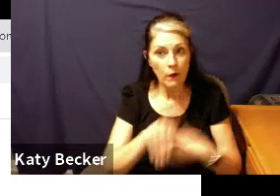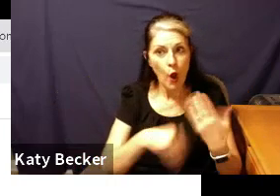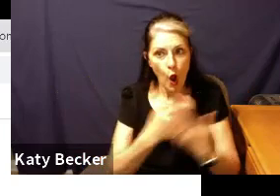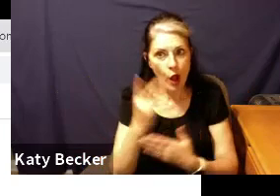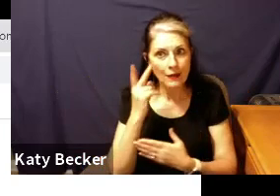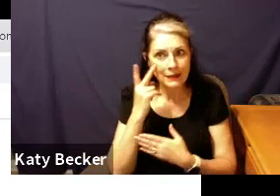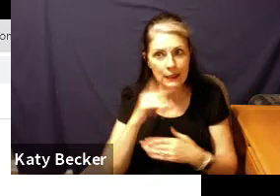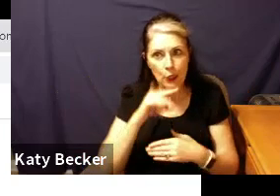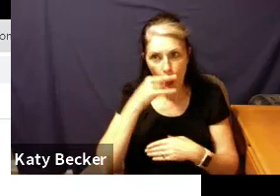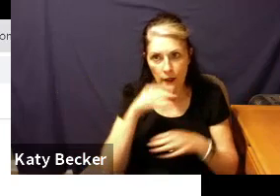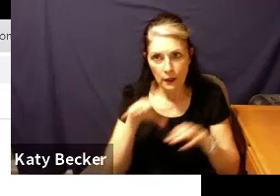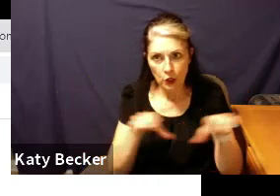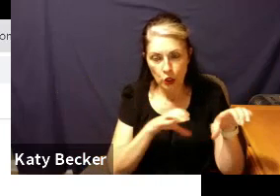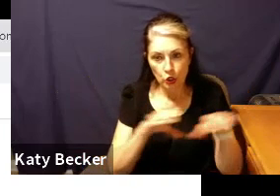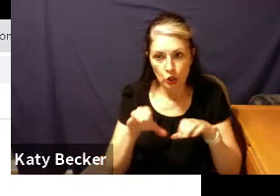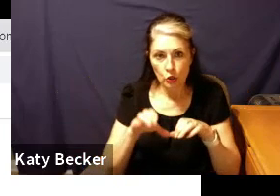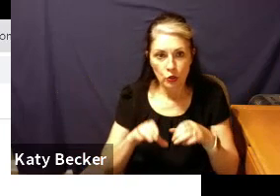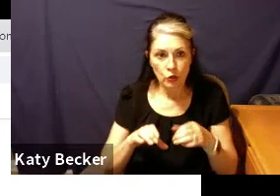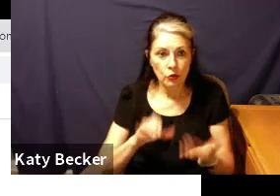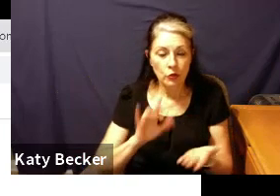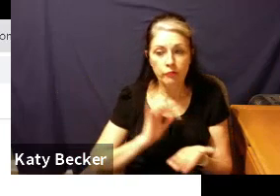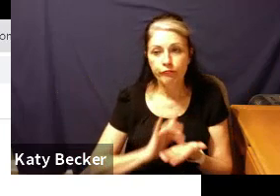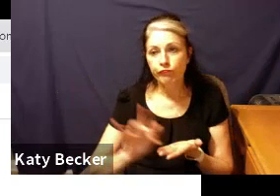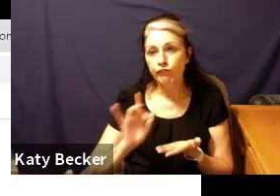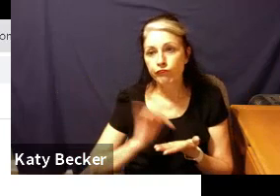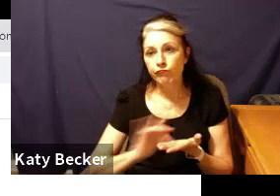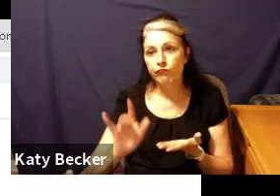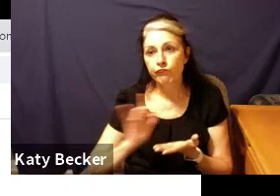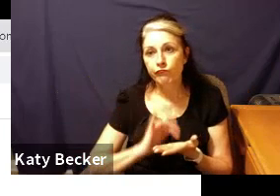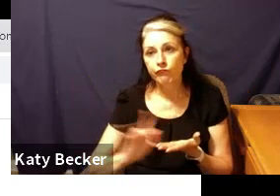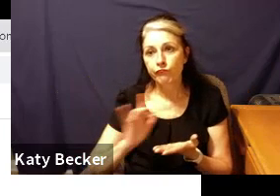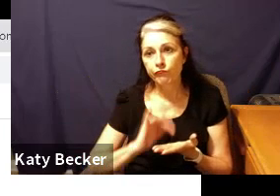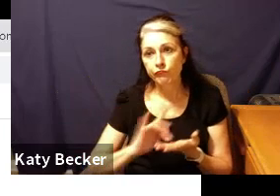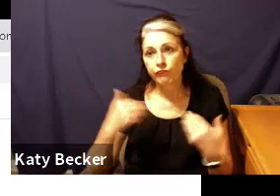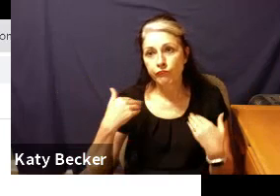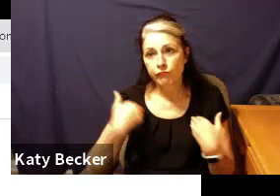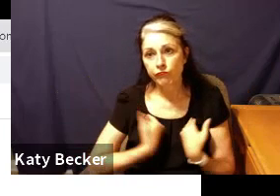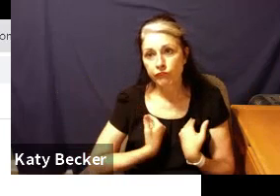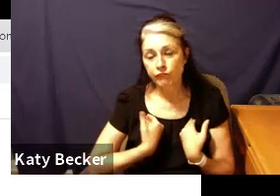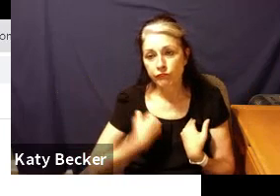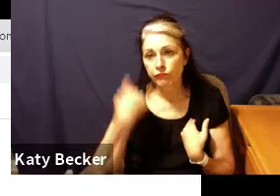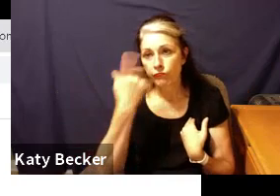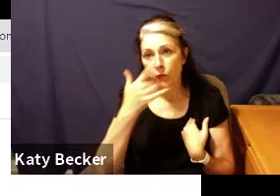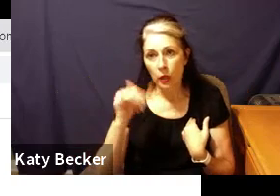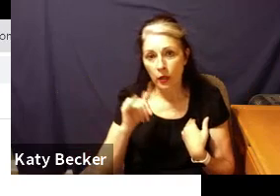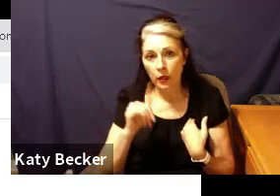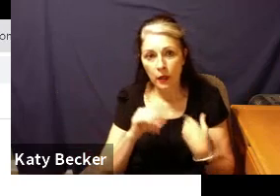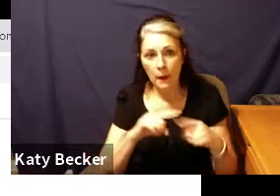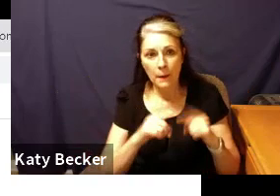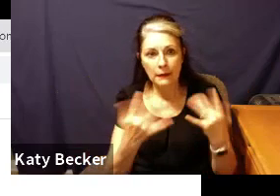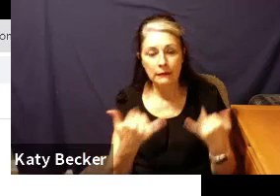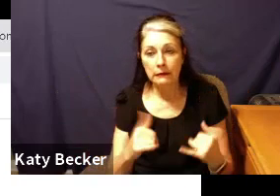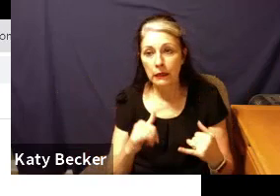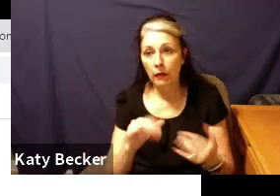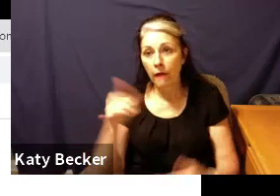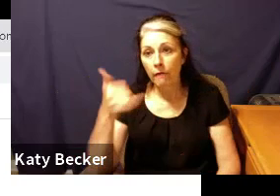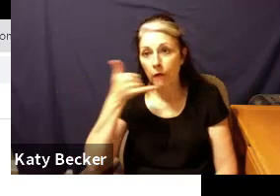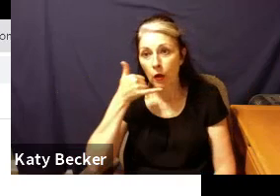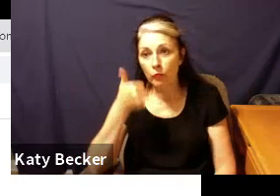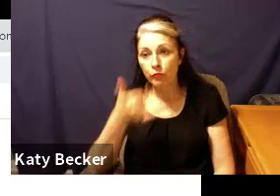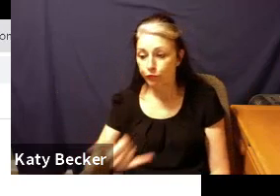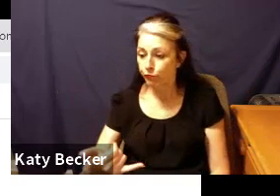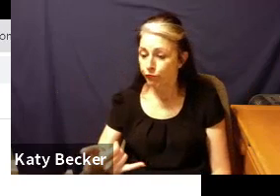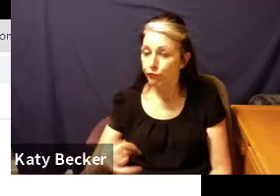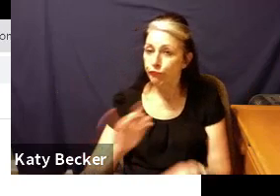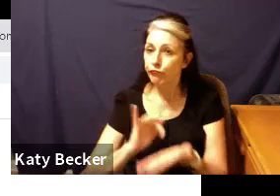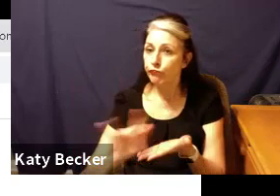kids do, where they're just looking fatigued and tired, and yet that piece is still in front of their faces. So it's